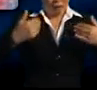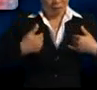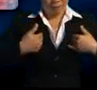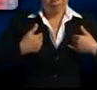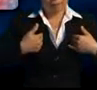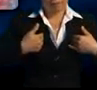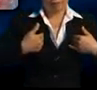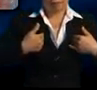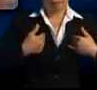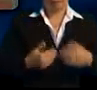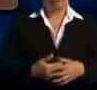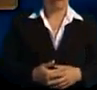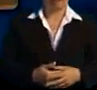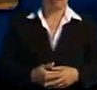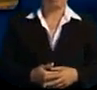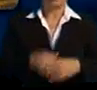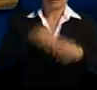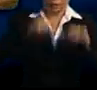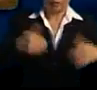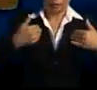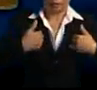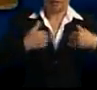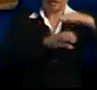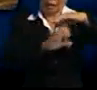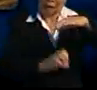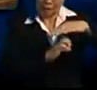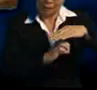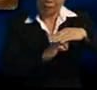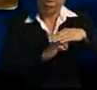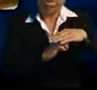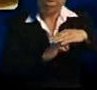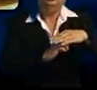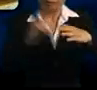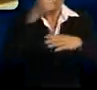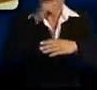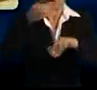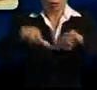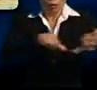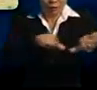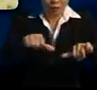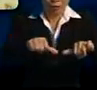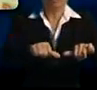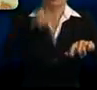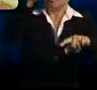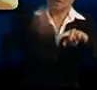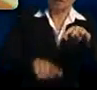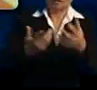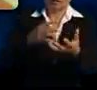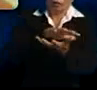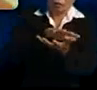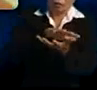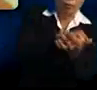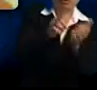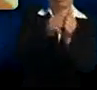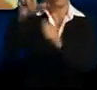as free elements. They can exist as elements because they are not active and they cannot combine